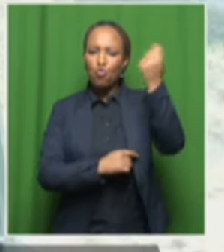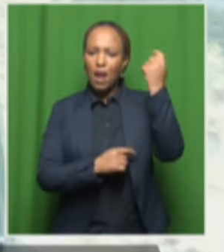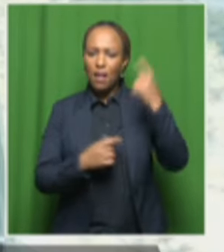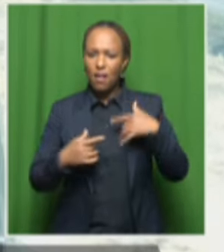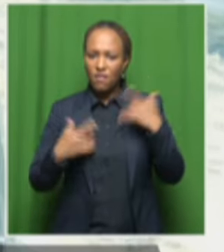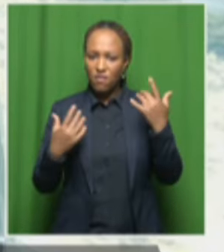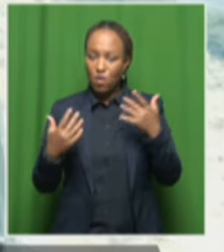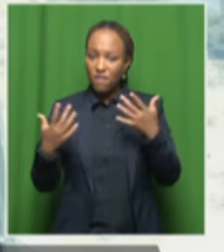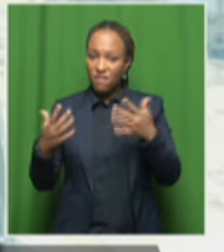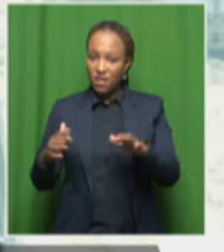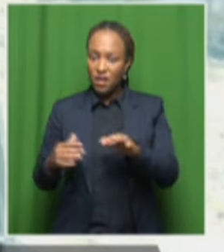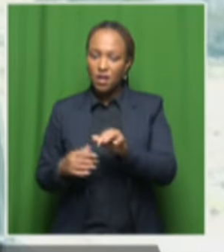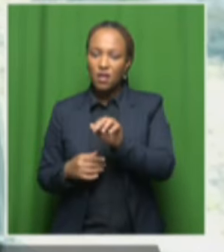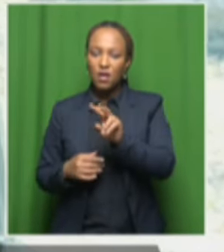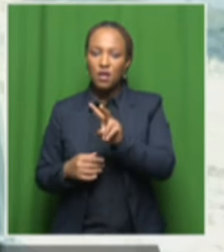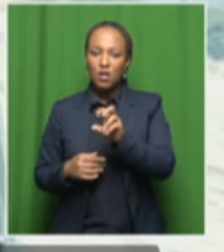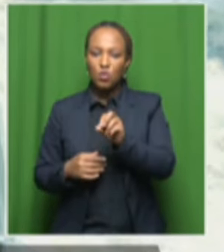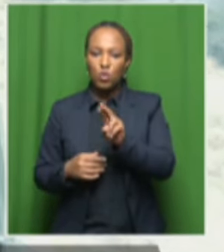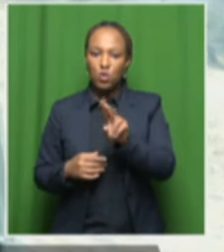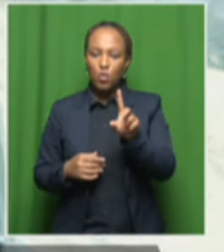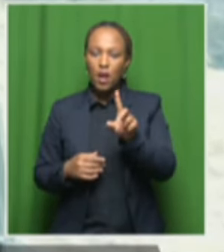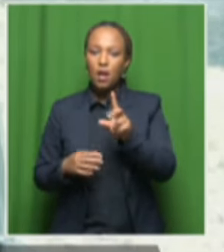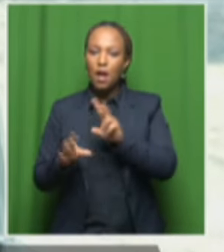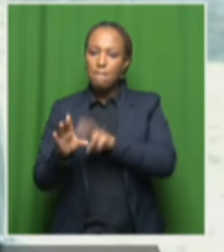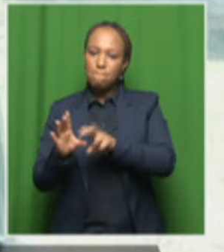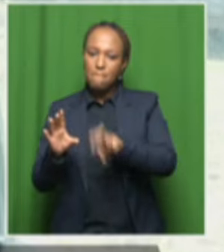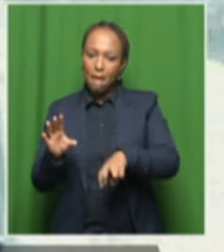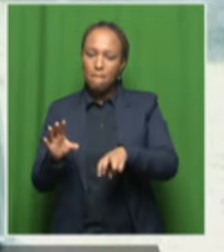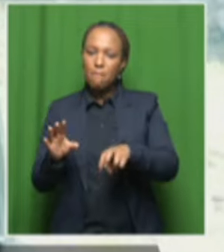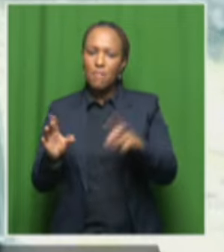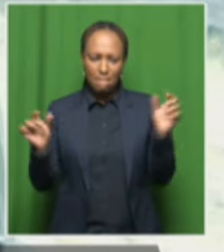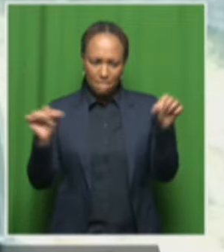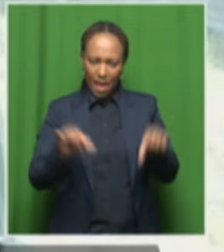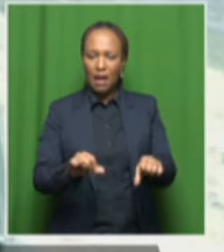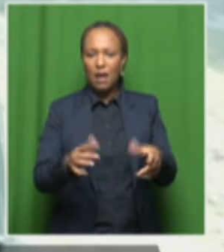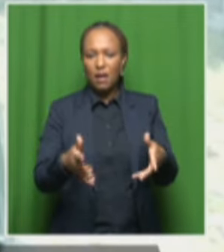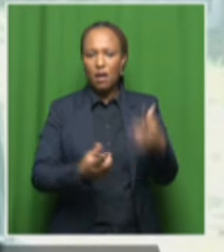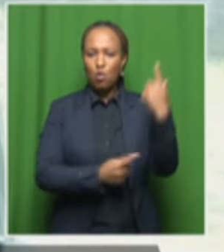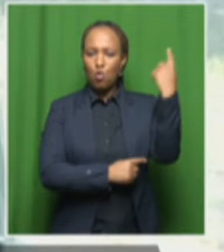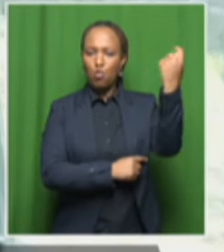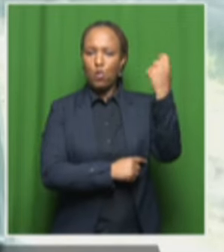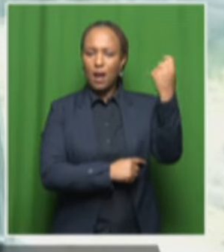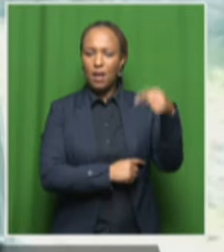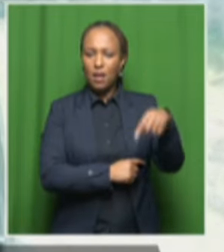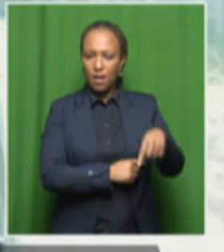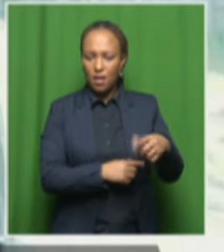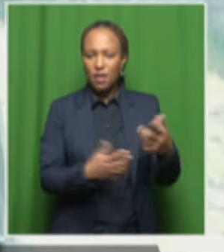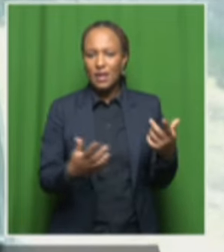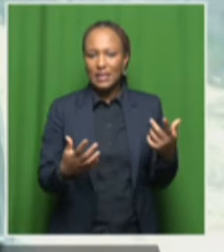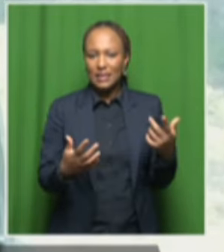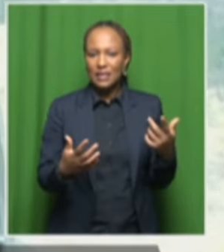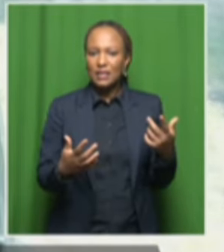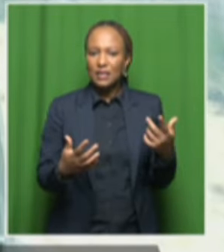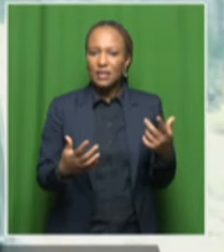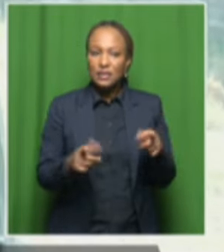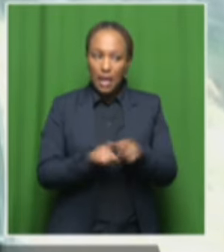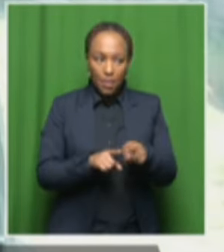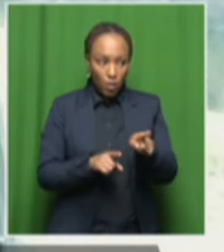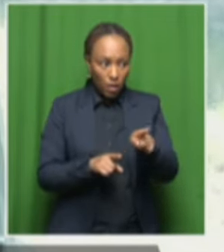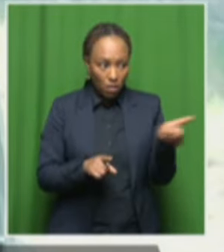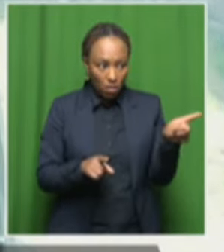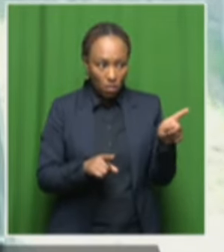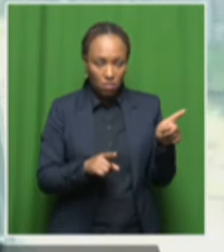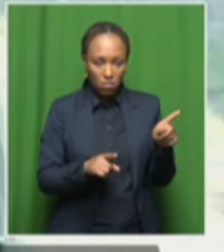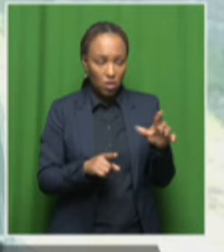resigning in 2021, he chose to come back here. And he would also discourage them